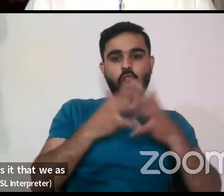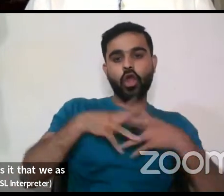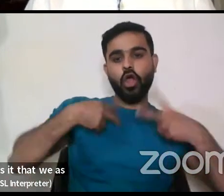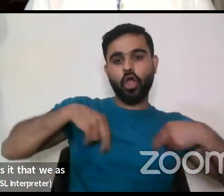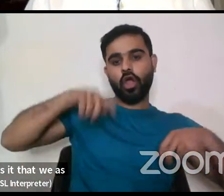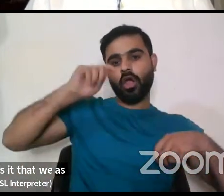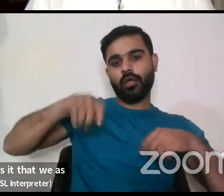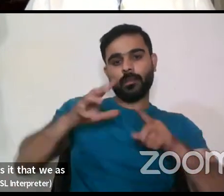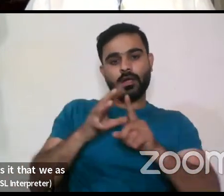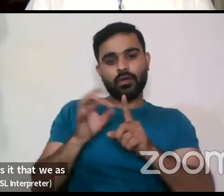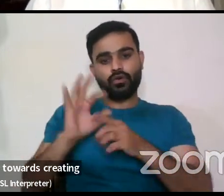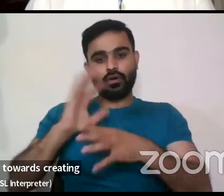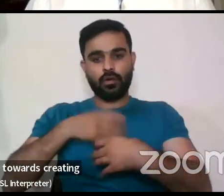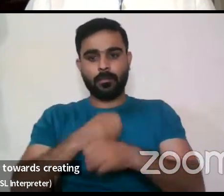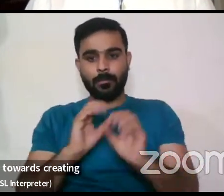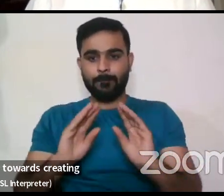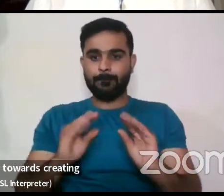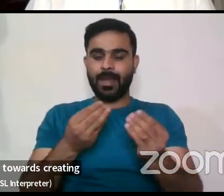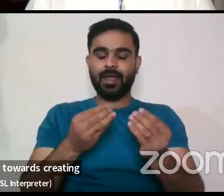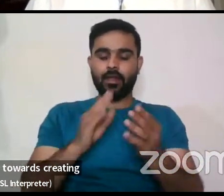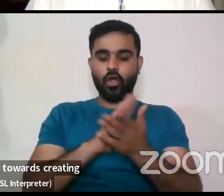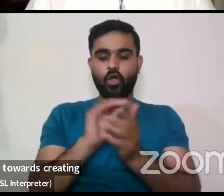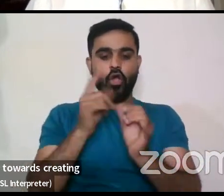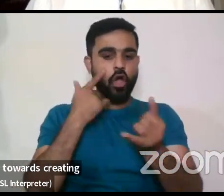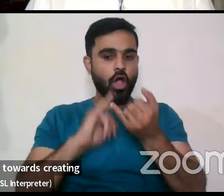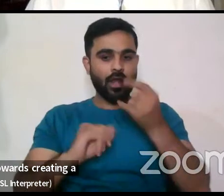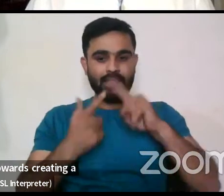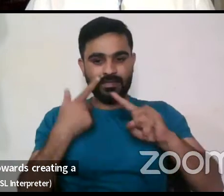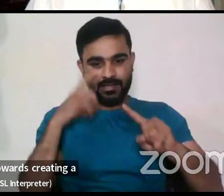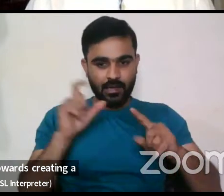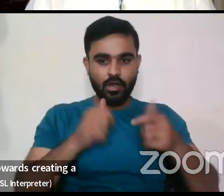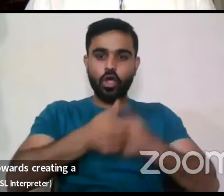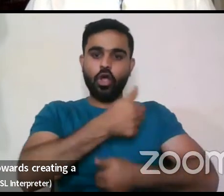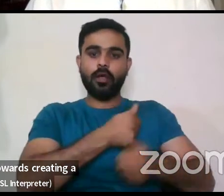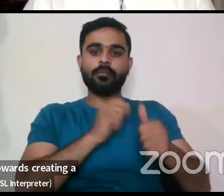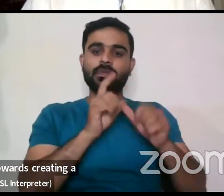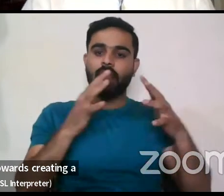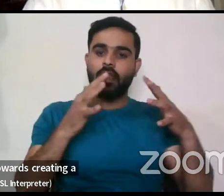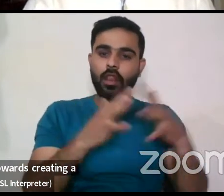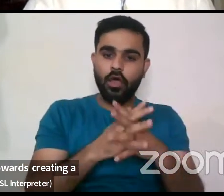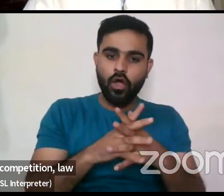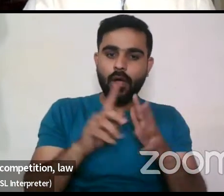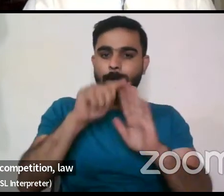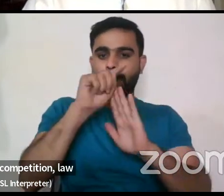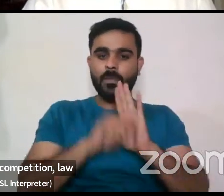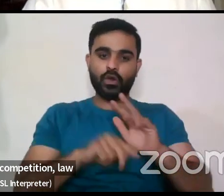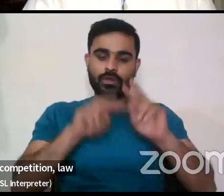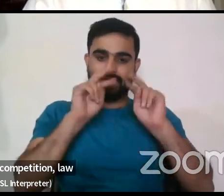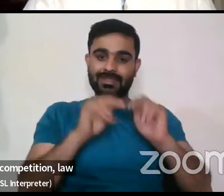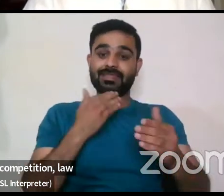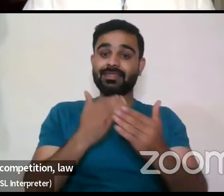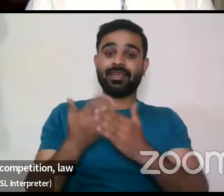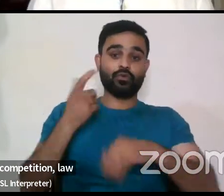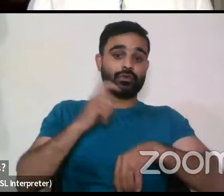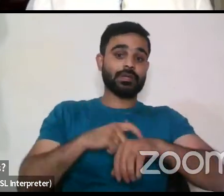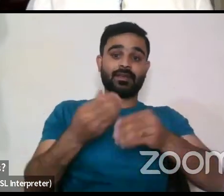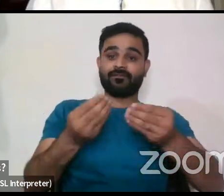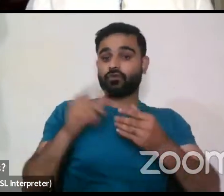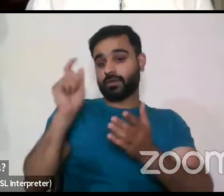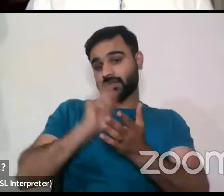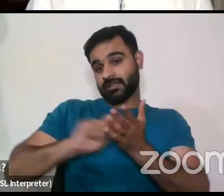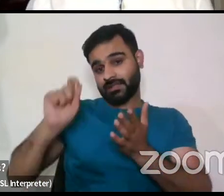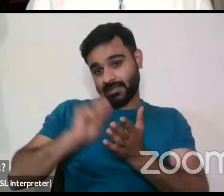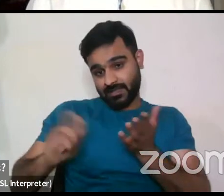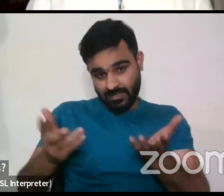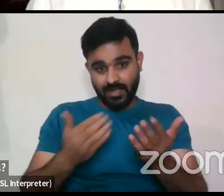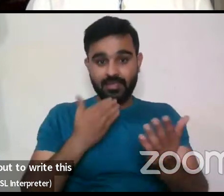do towards creating a better holistic understanding of what competition law and policy means for us. Again, thank you for taking the time out to write this